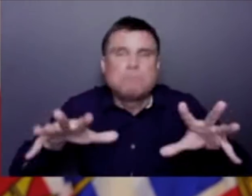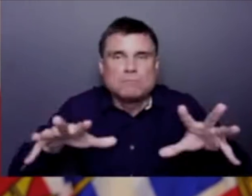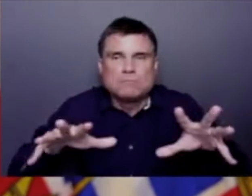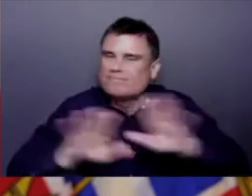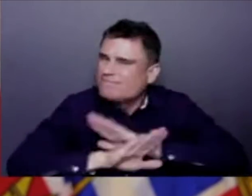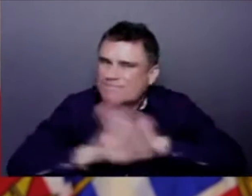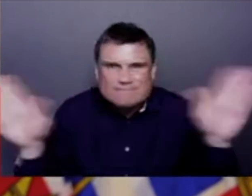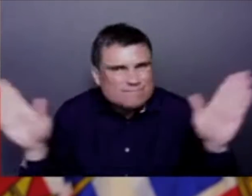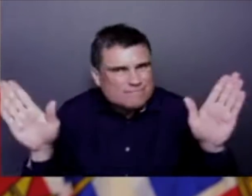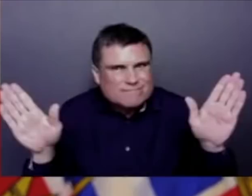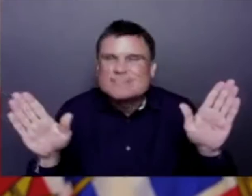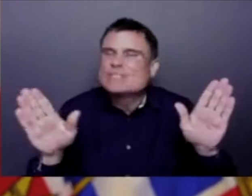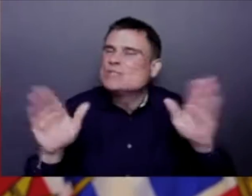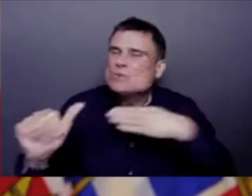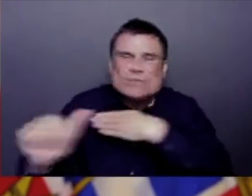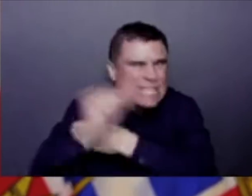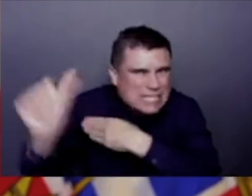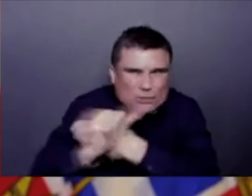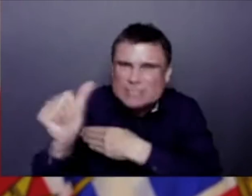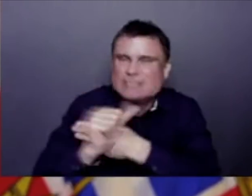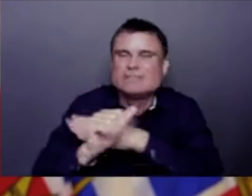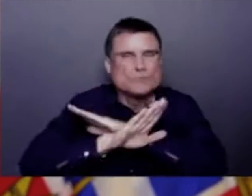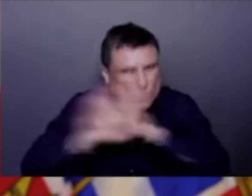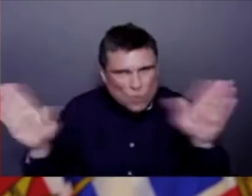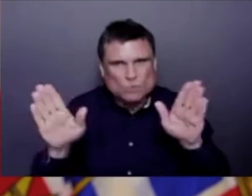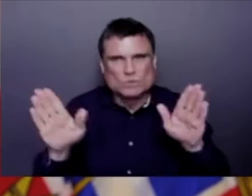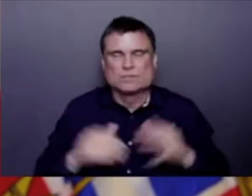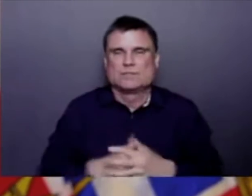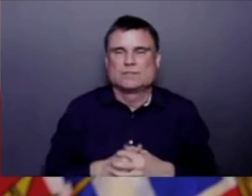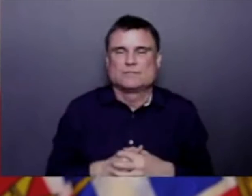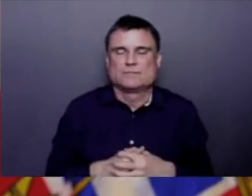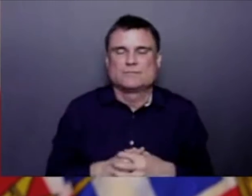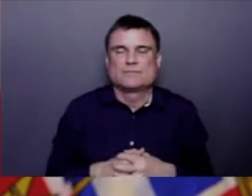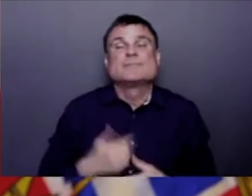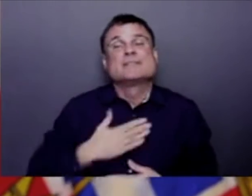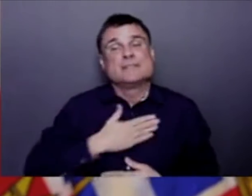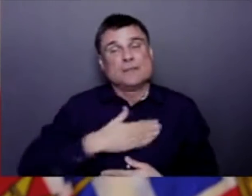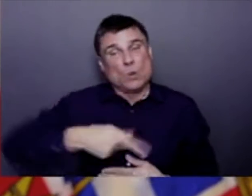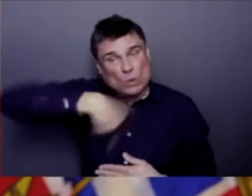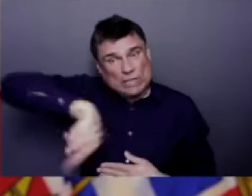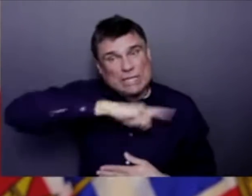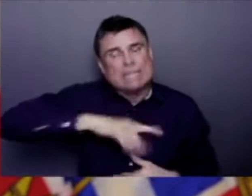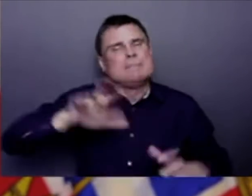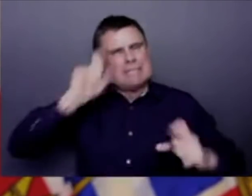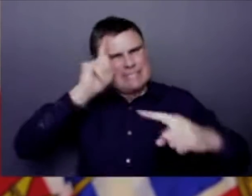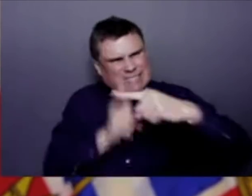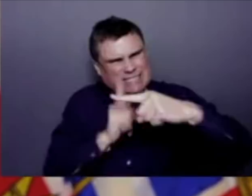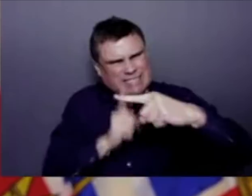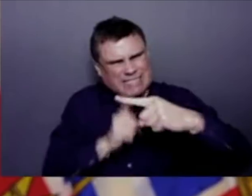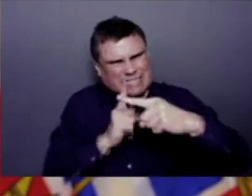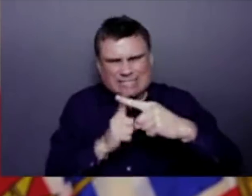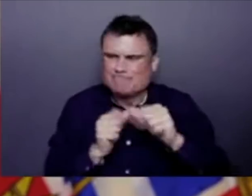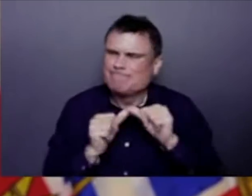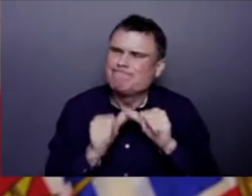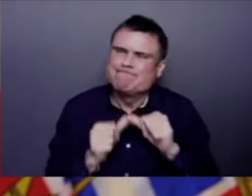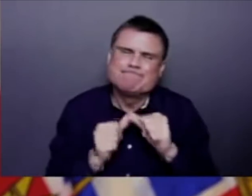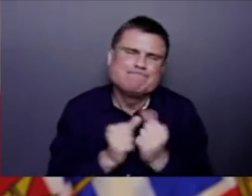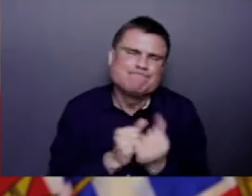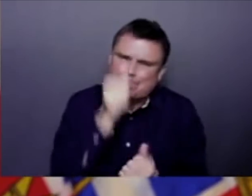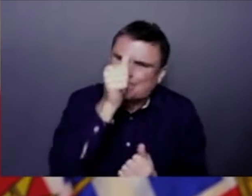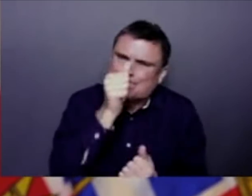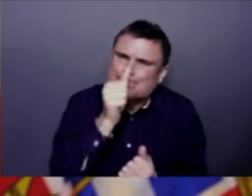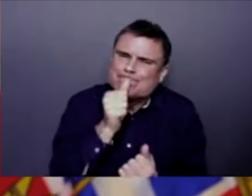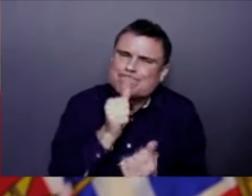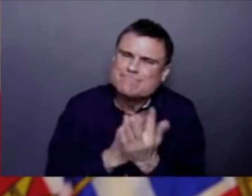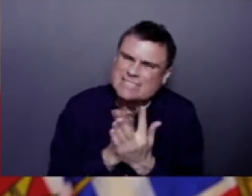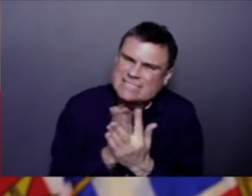safer for everyone. We need to finish this year and start 2021 in the best possible